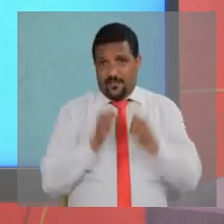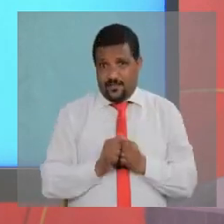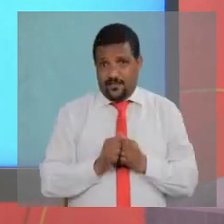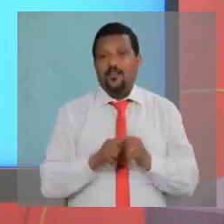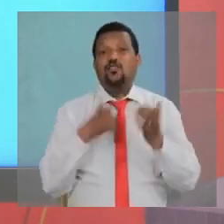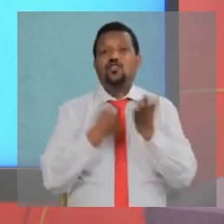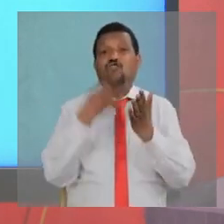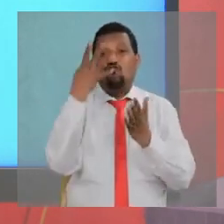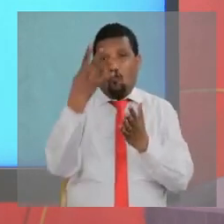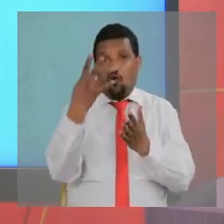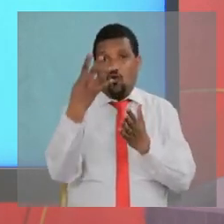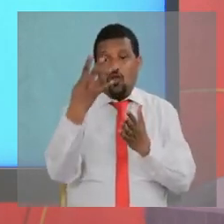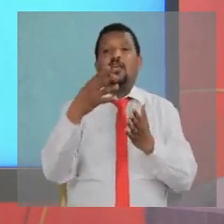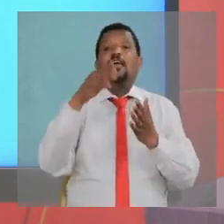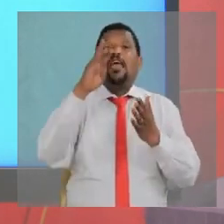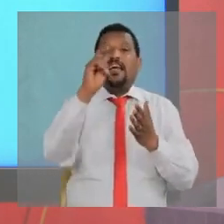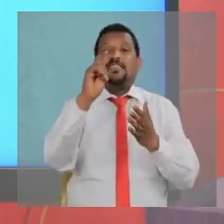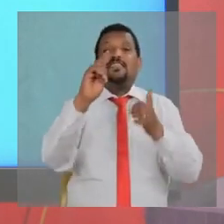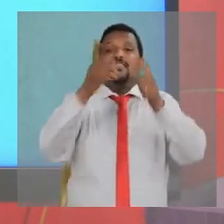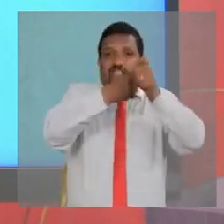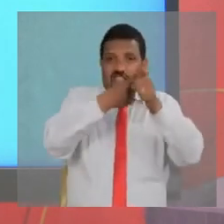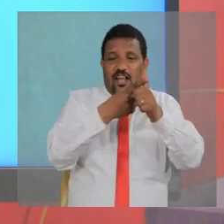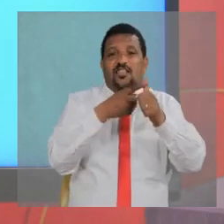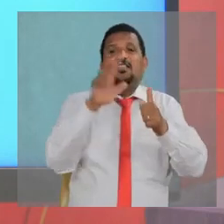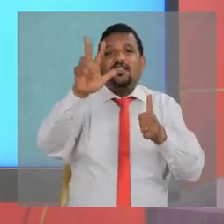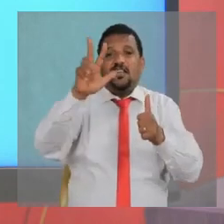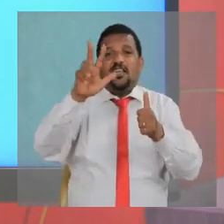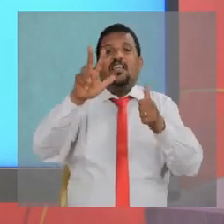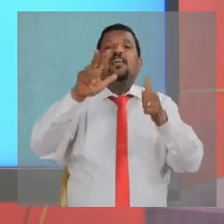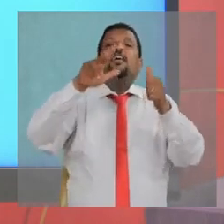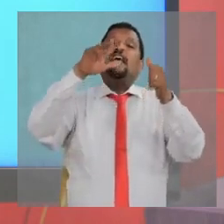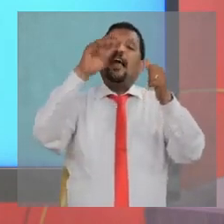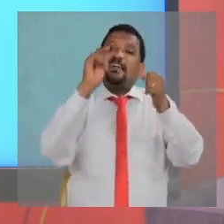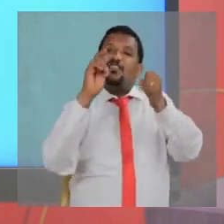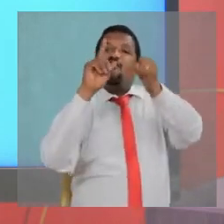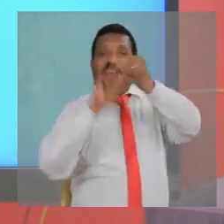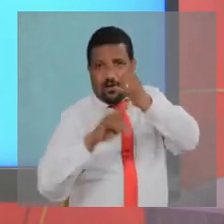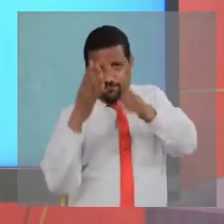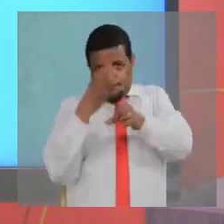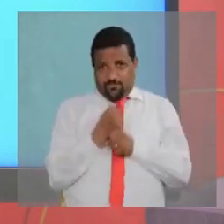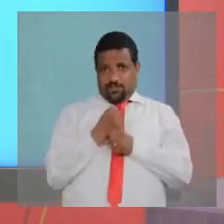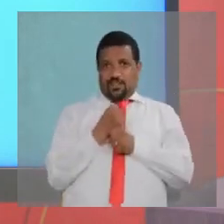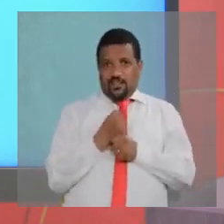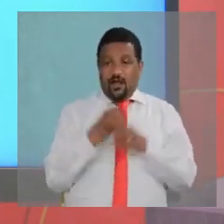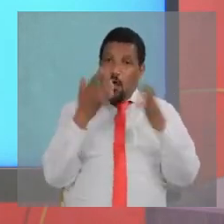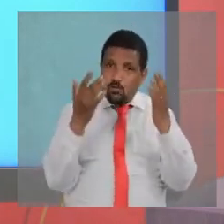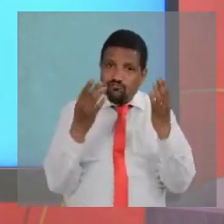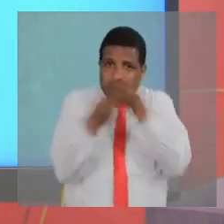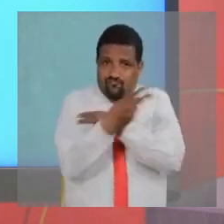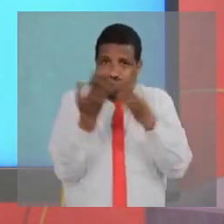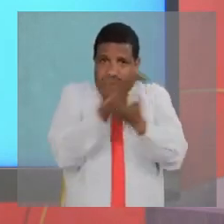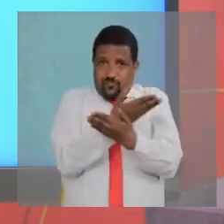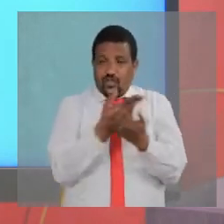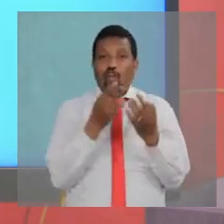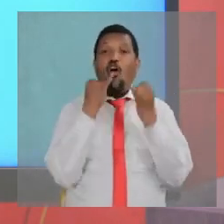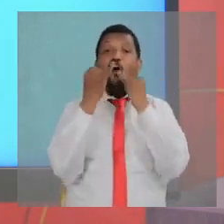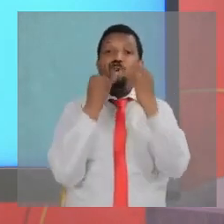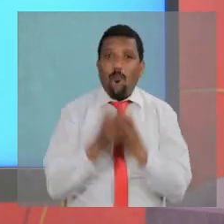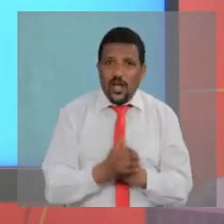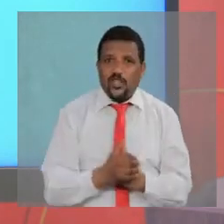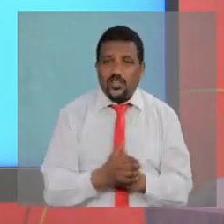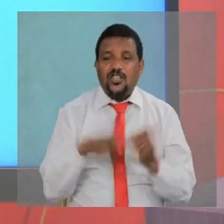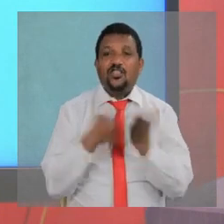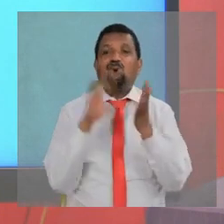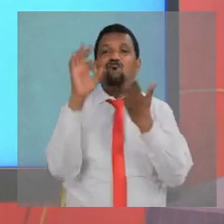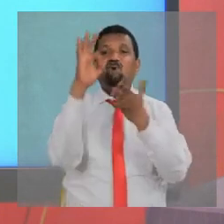this 4 as x initial and this 3 as x final. Now, when we substitute this information on